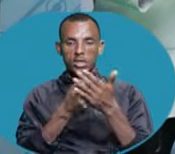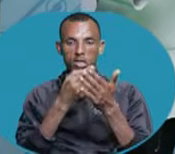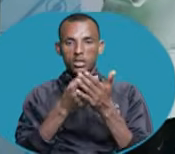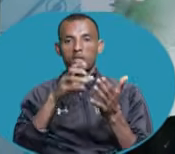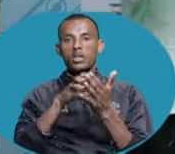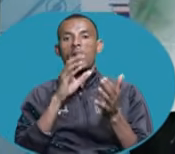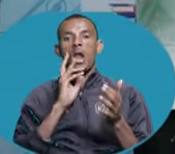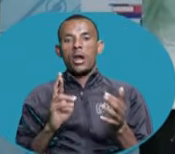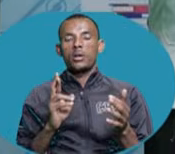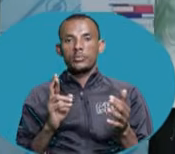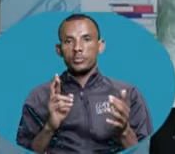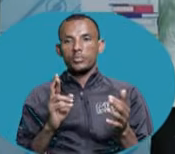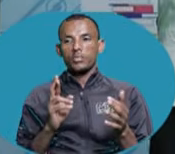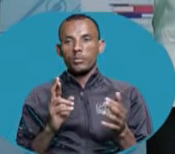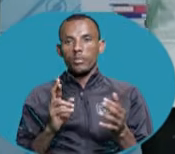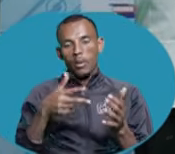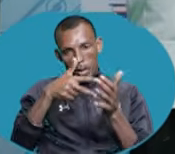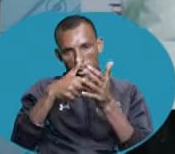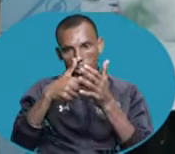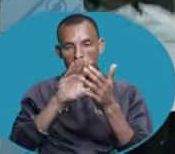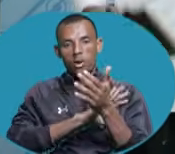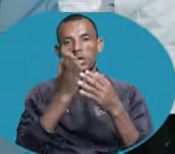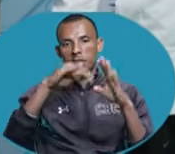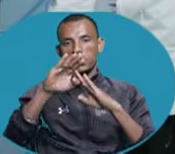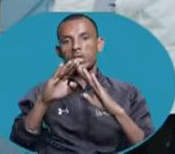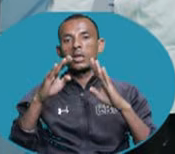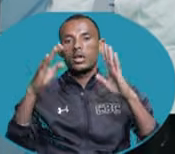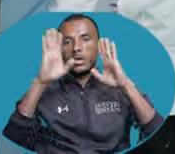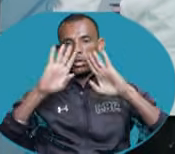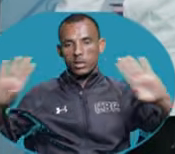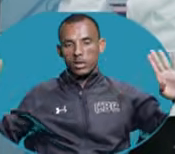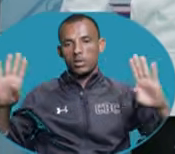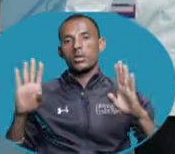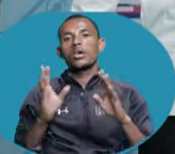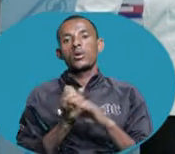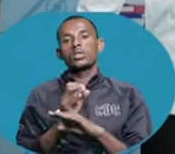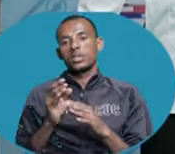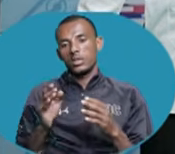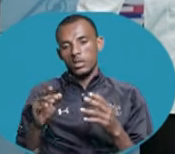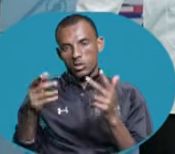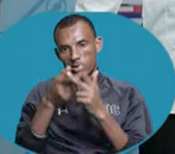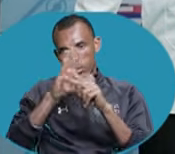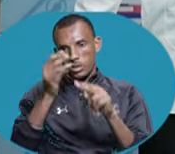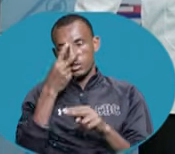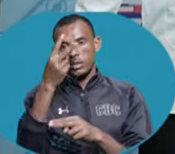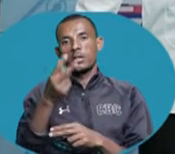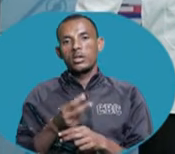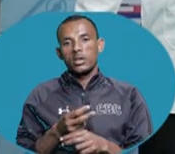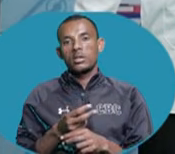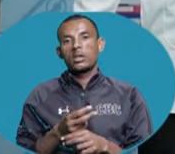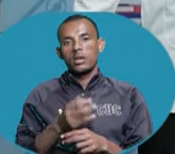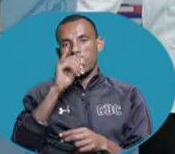third institution, ICJ, or International Court of Justice. The center of this, Hague, Netherlands.